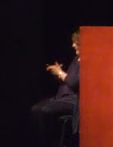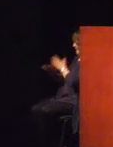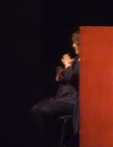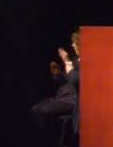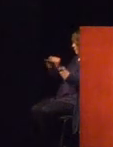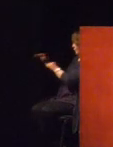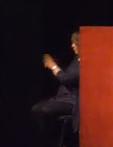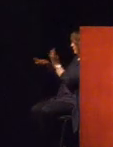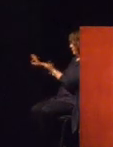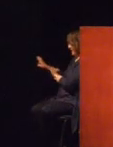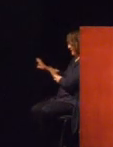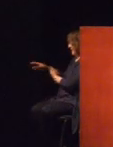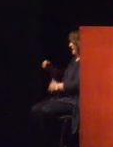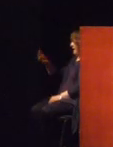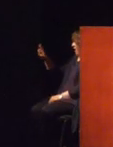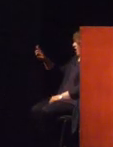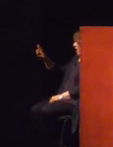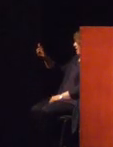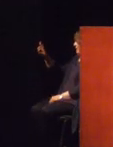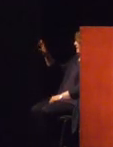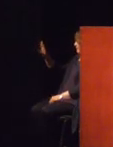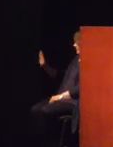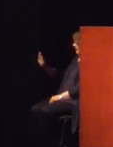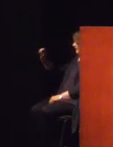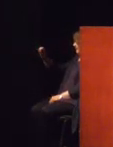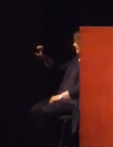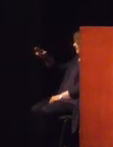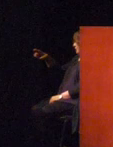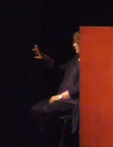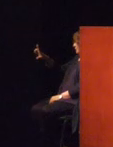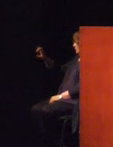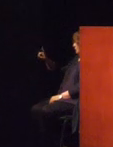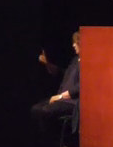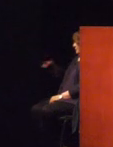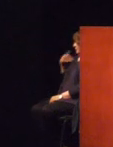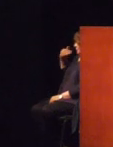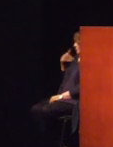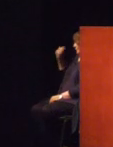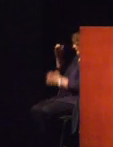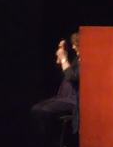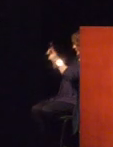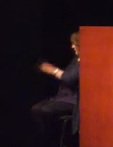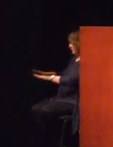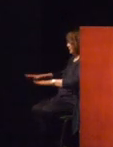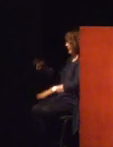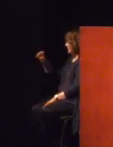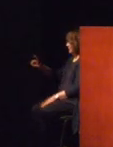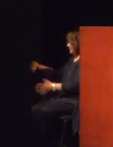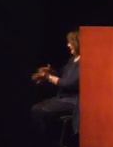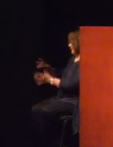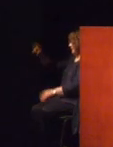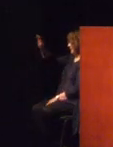move-in. And the R&B Schultz Early Childhood Education Center on the North County campus actually has steel sticking